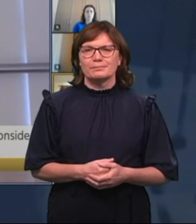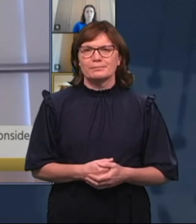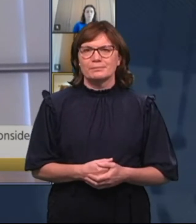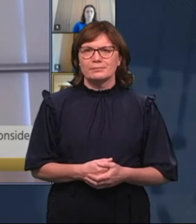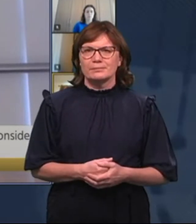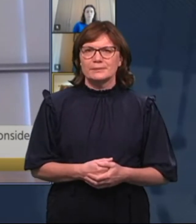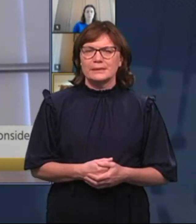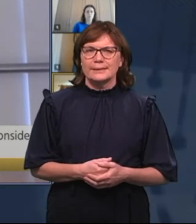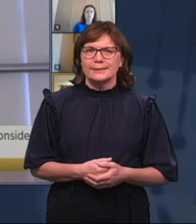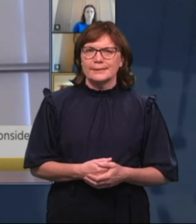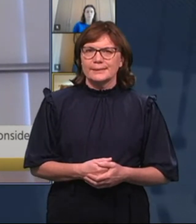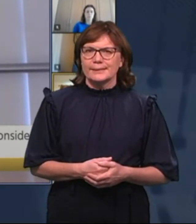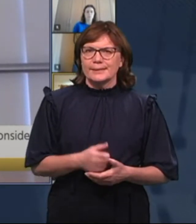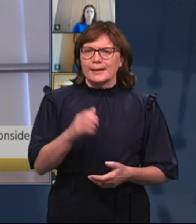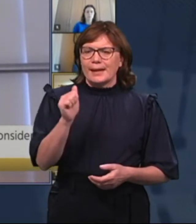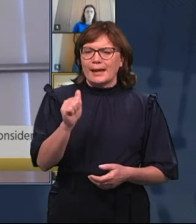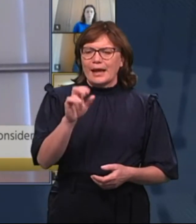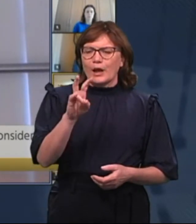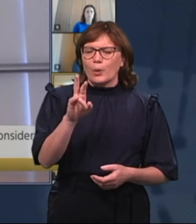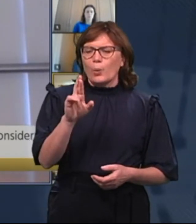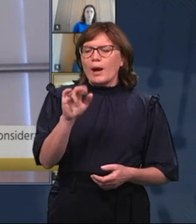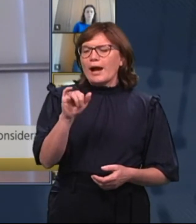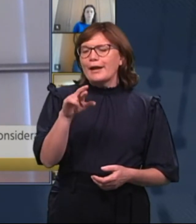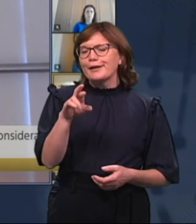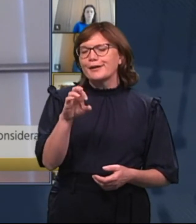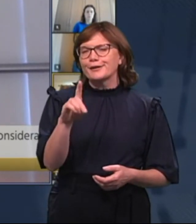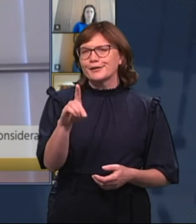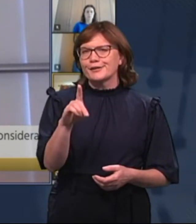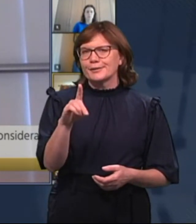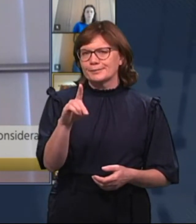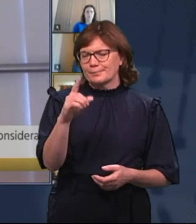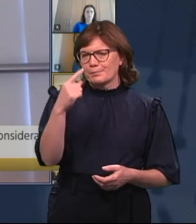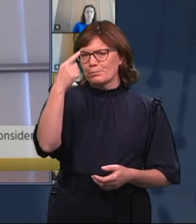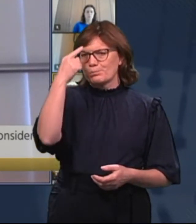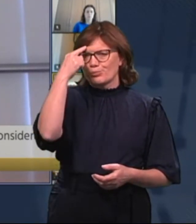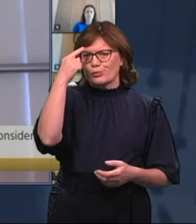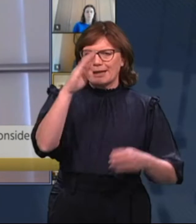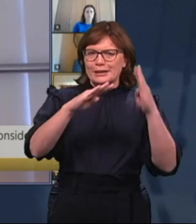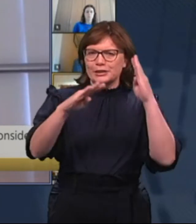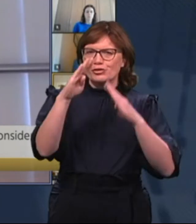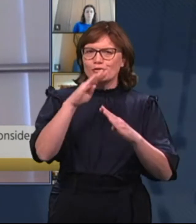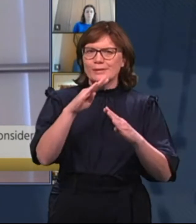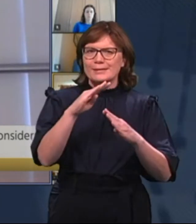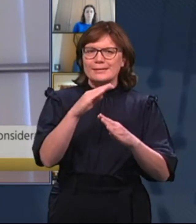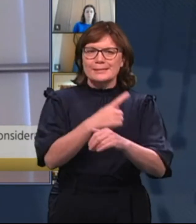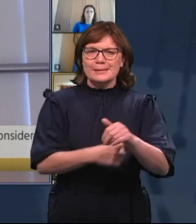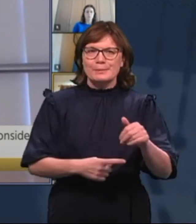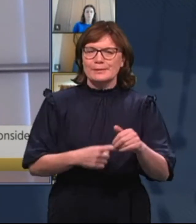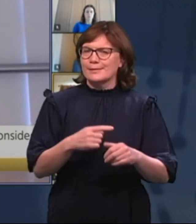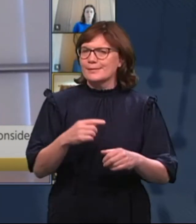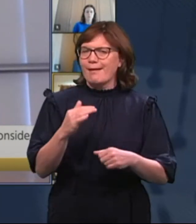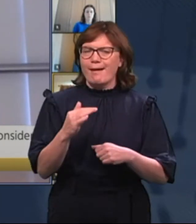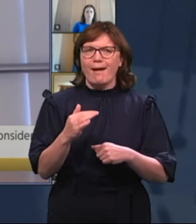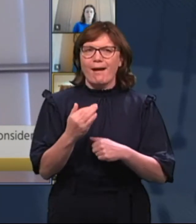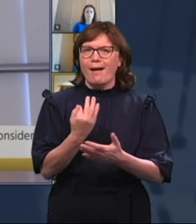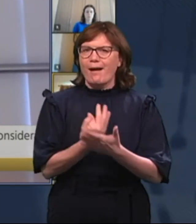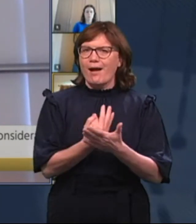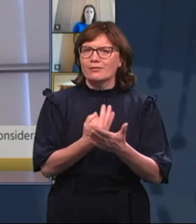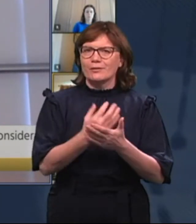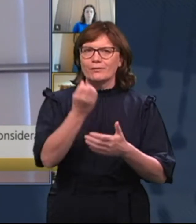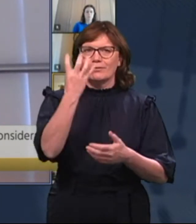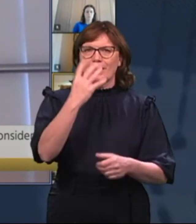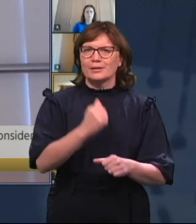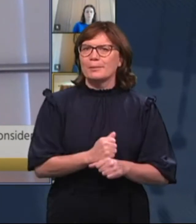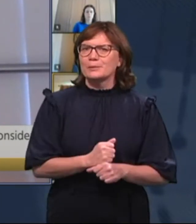are often overlooked and not discussed enough. And we know now that disabilities as a result of accident or illness make up